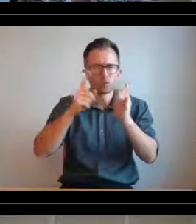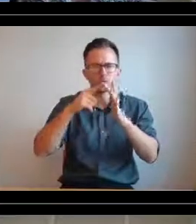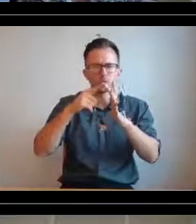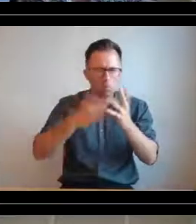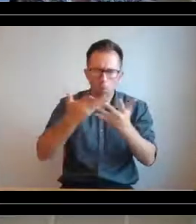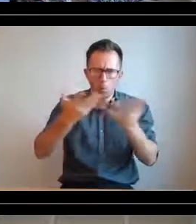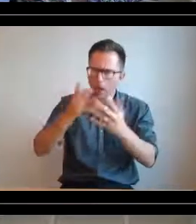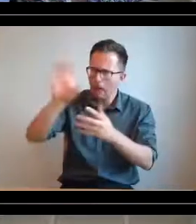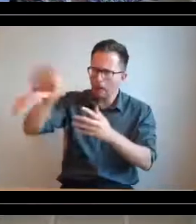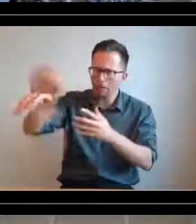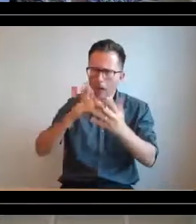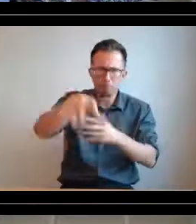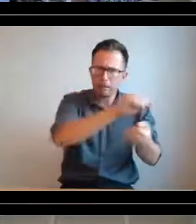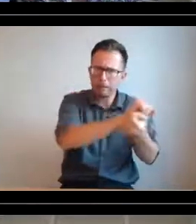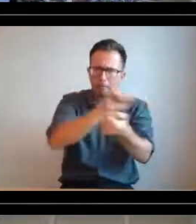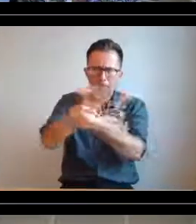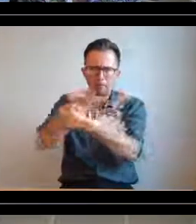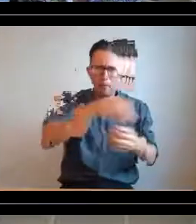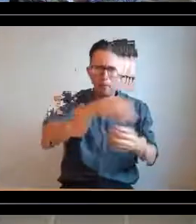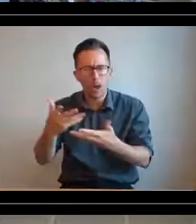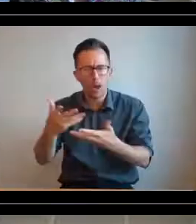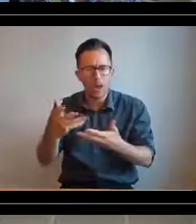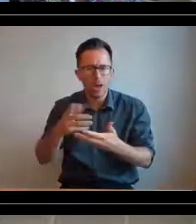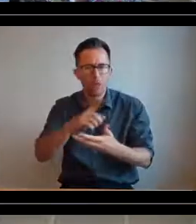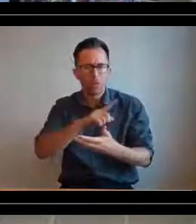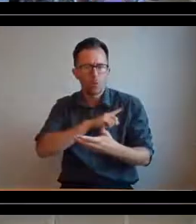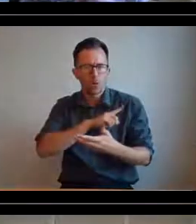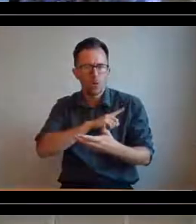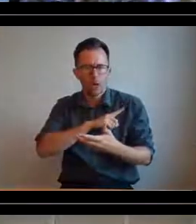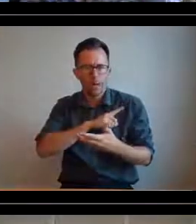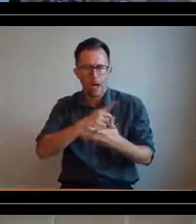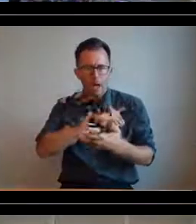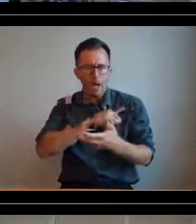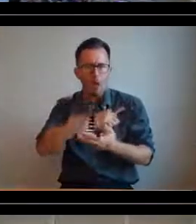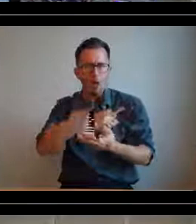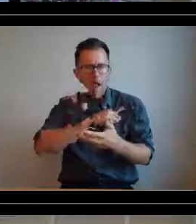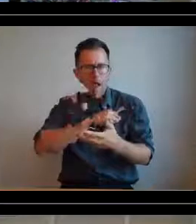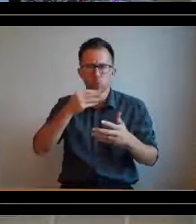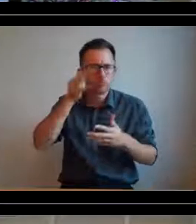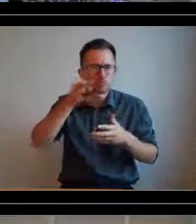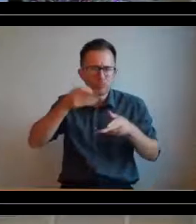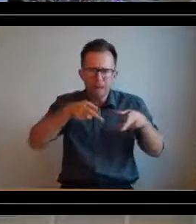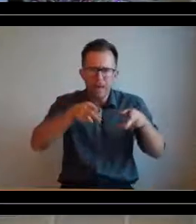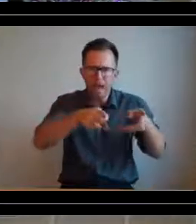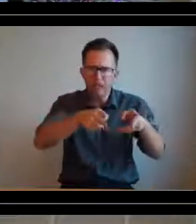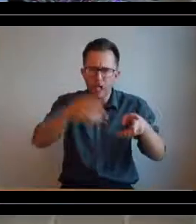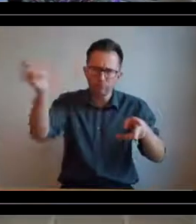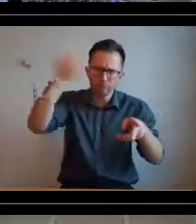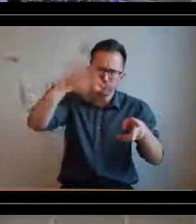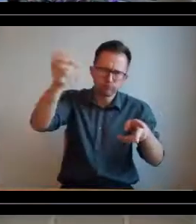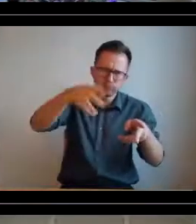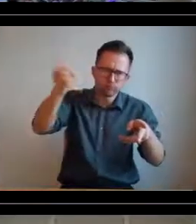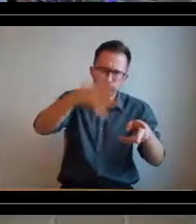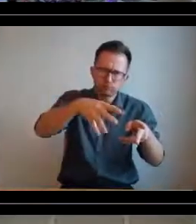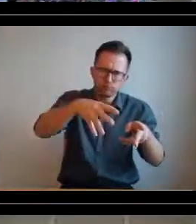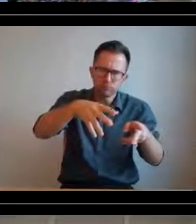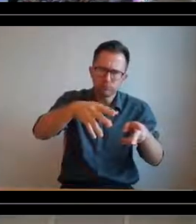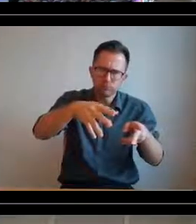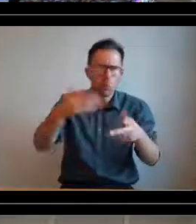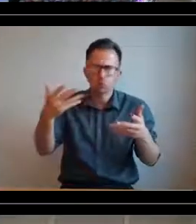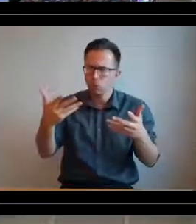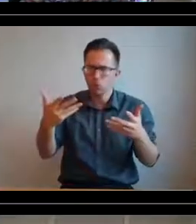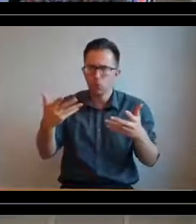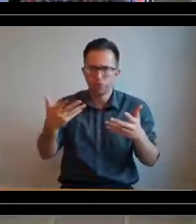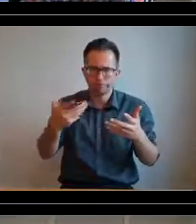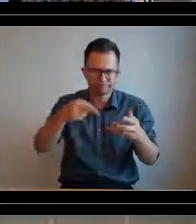to put it now that viaducts are used, and is there an indicative volume of how much is going to be excavated in Kent